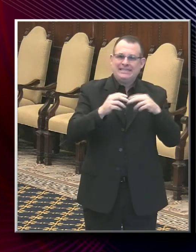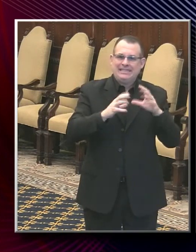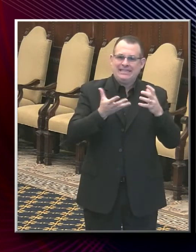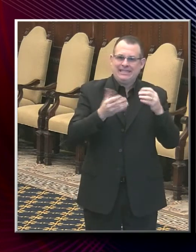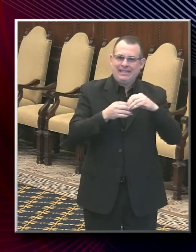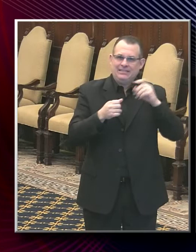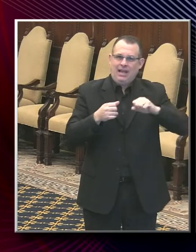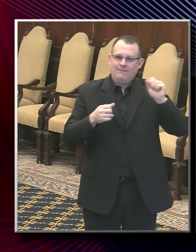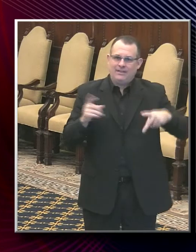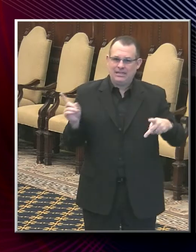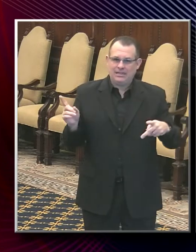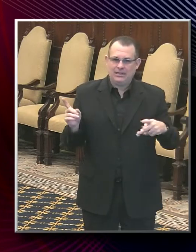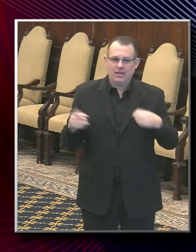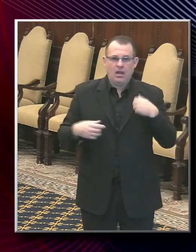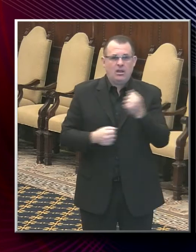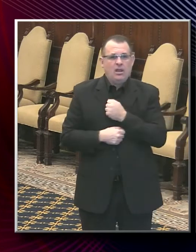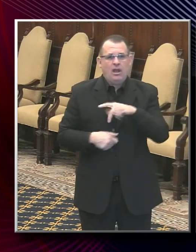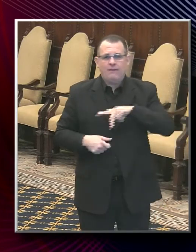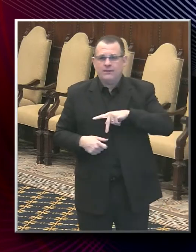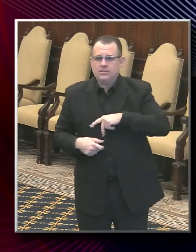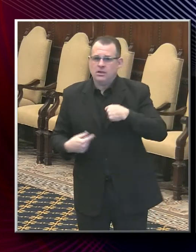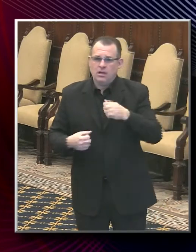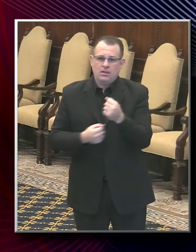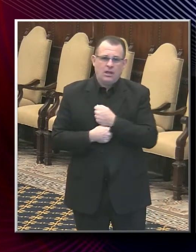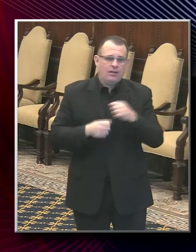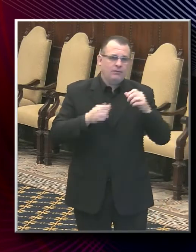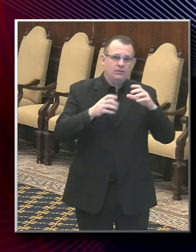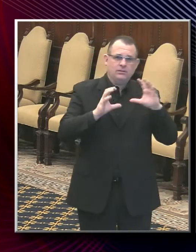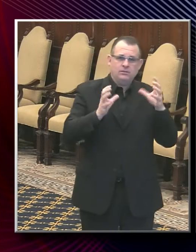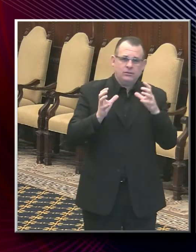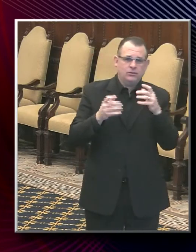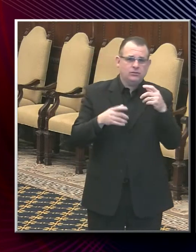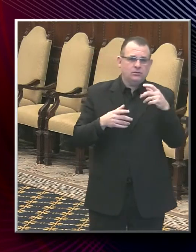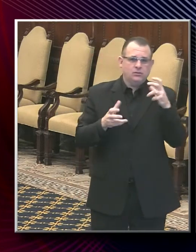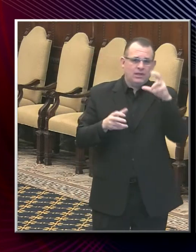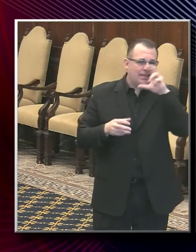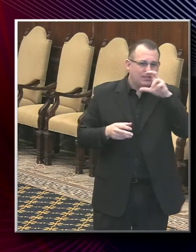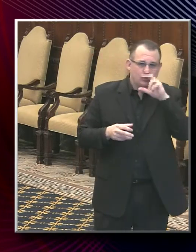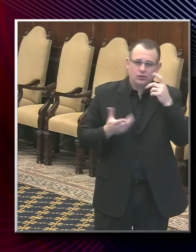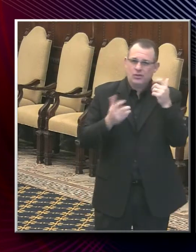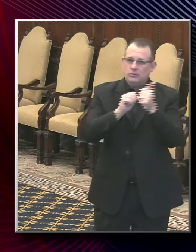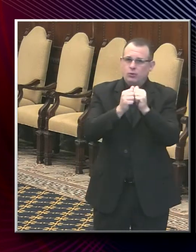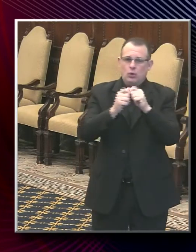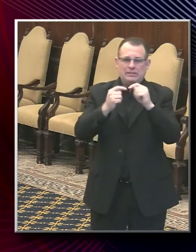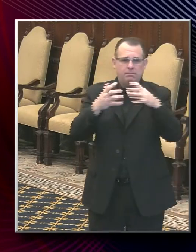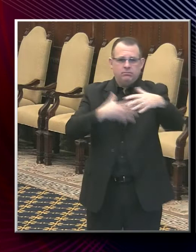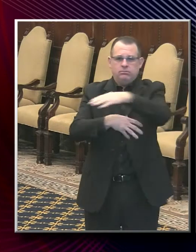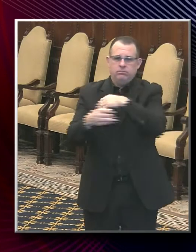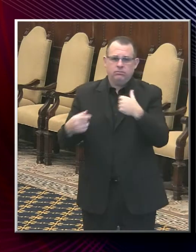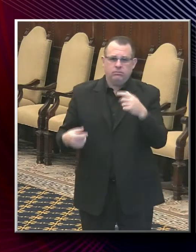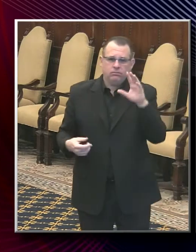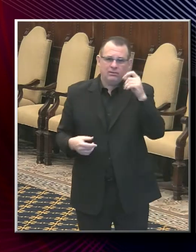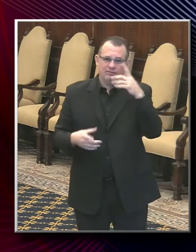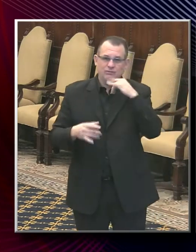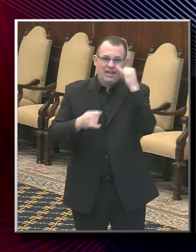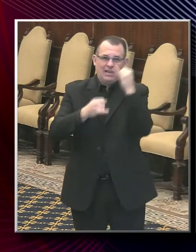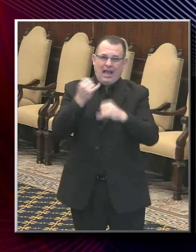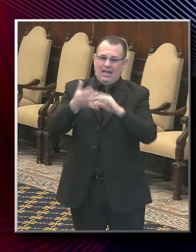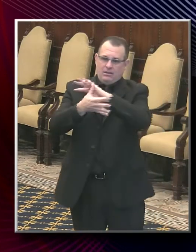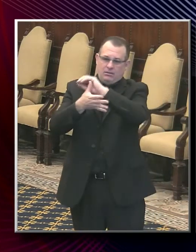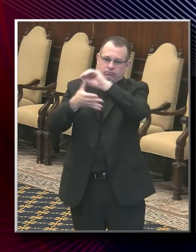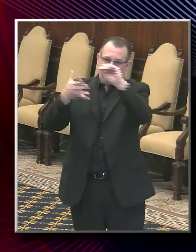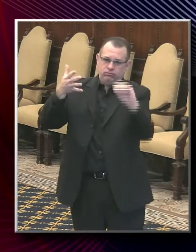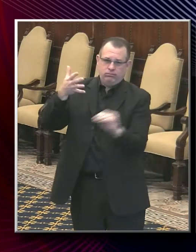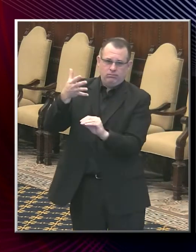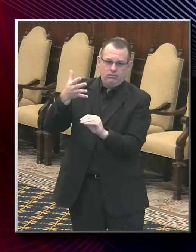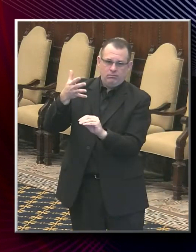I love the Phillies and I love the Sixers. I love the Eagles and all of our sports teams. That's probably the last